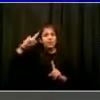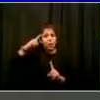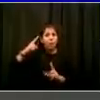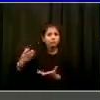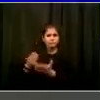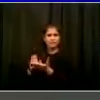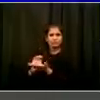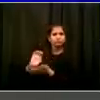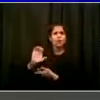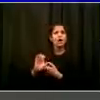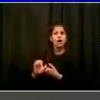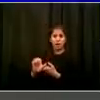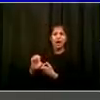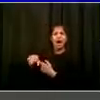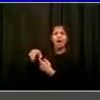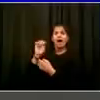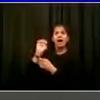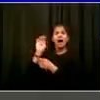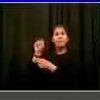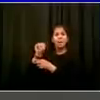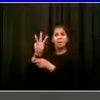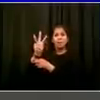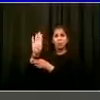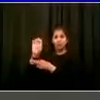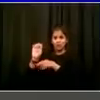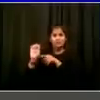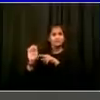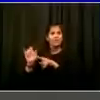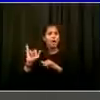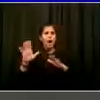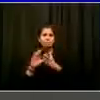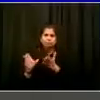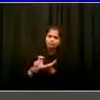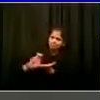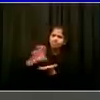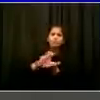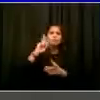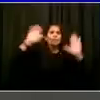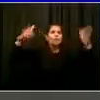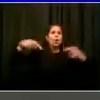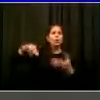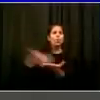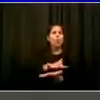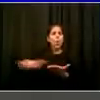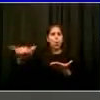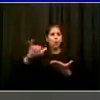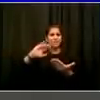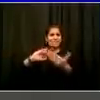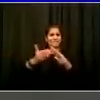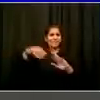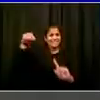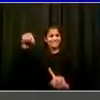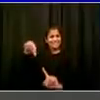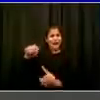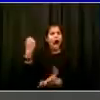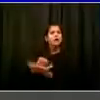of how New York City will recover from this pandemic. More than that, money spent